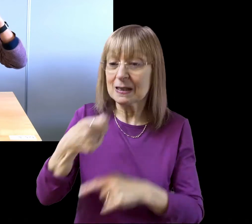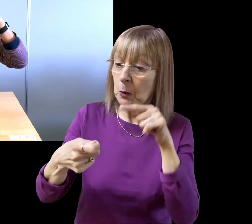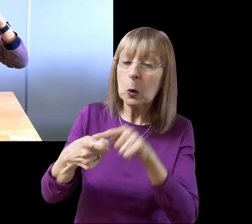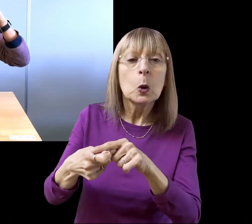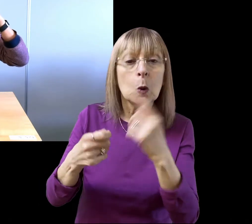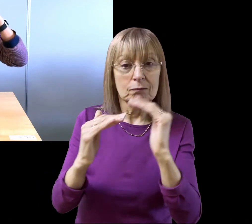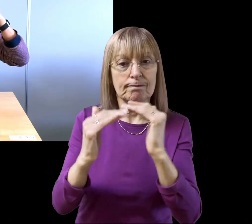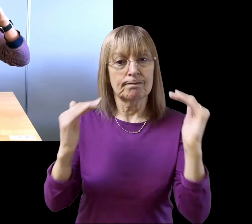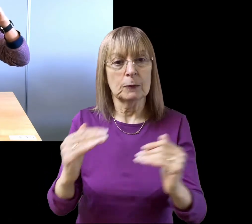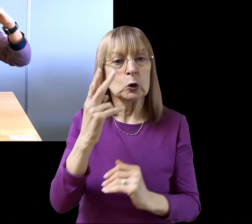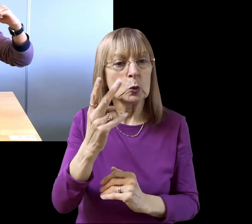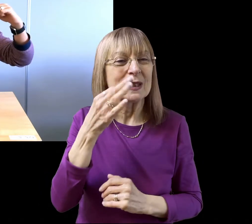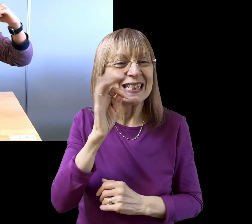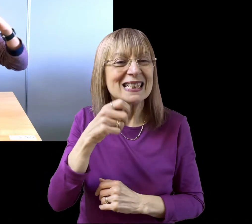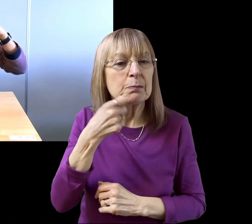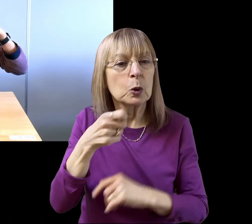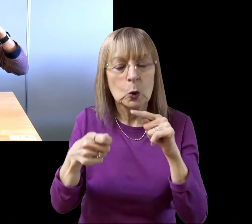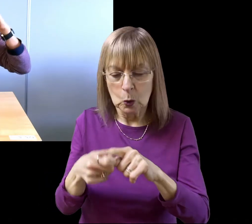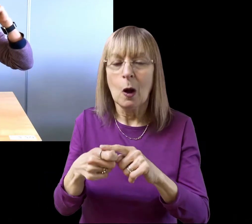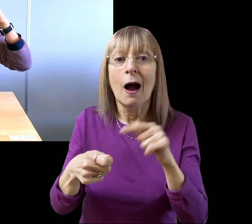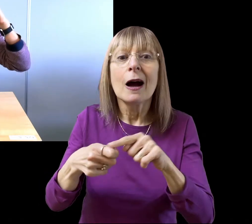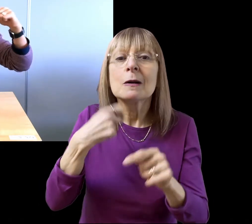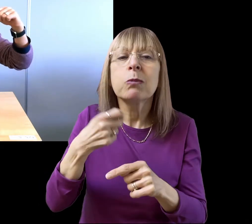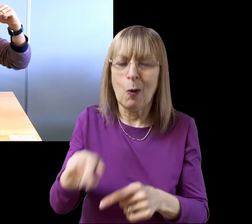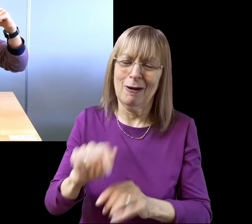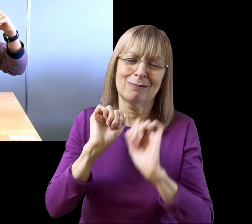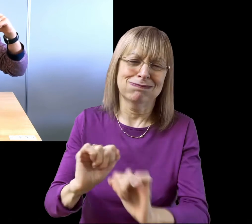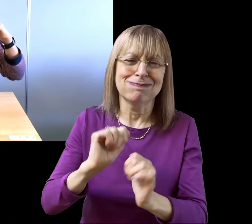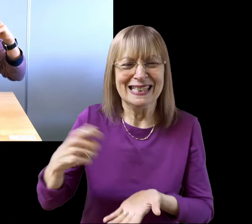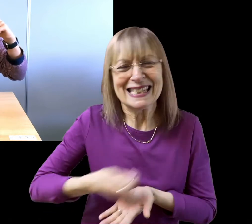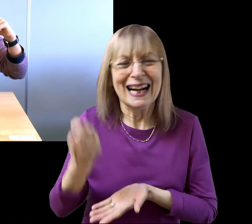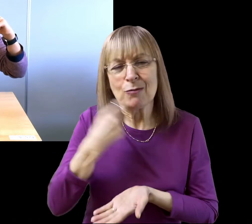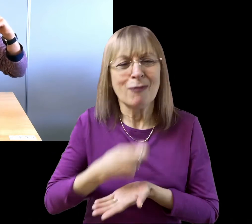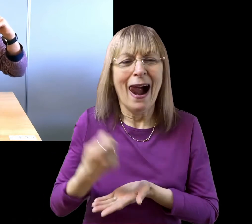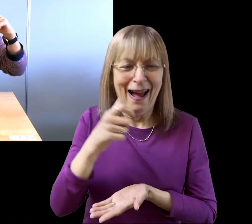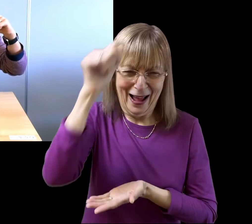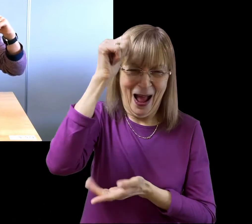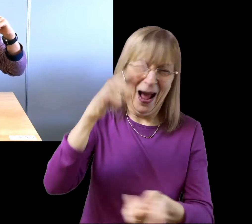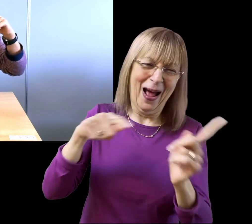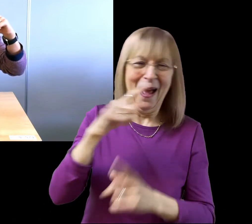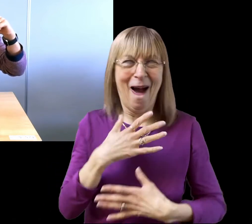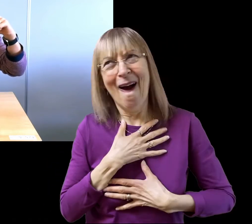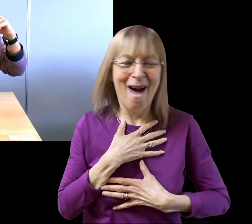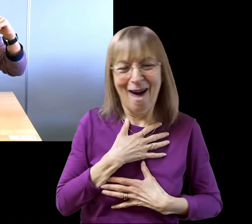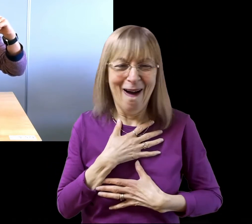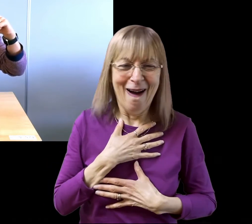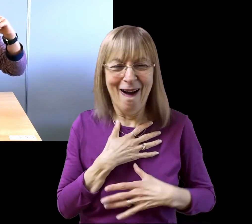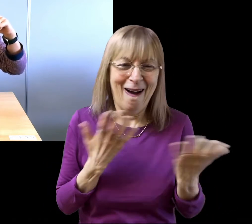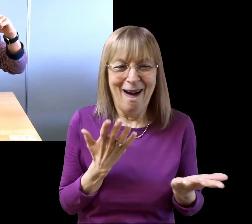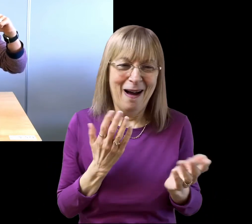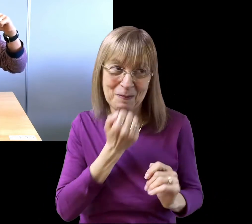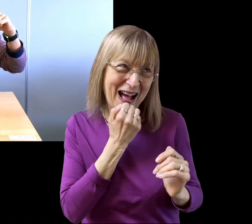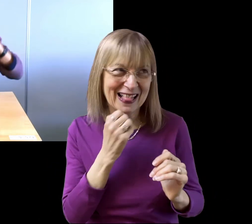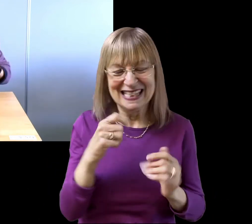this, which is 2 teaspoons. And this spoon says serial killer on it, because I love puns almost as much as I love maths and